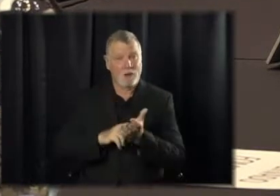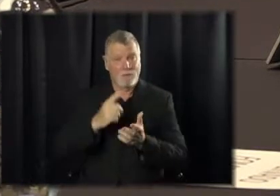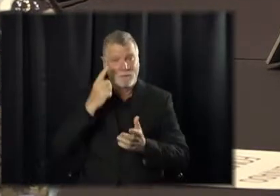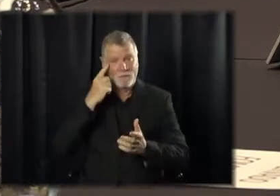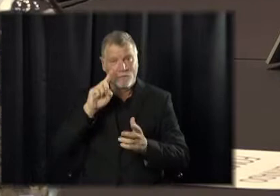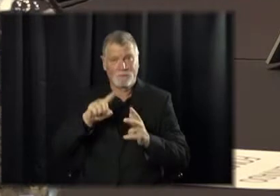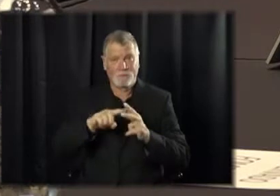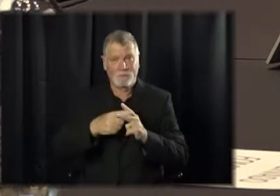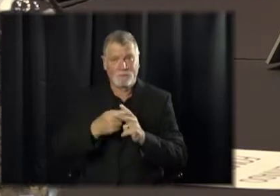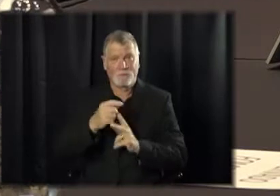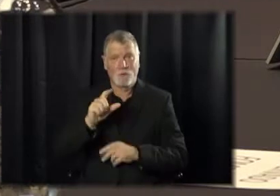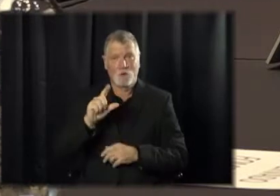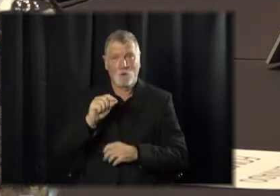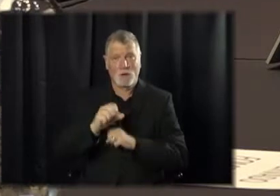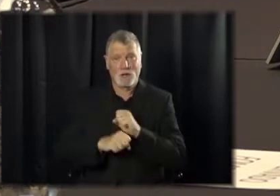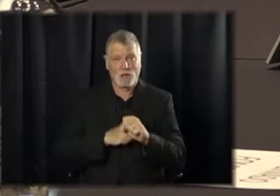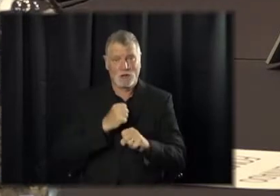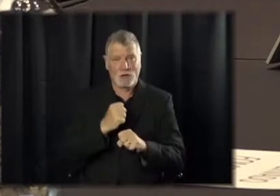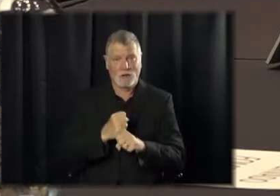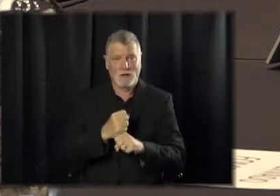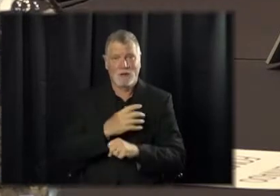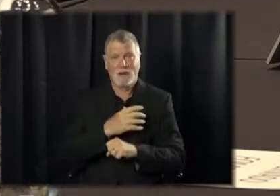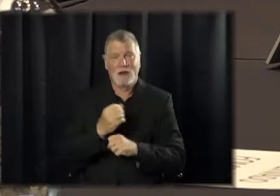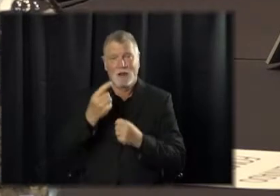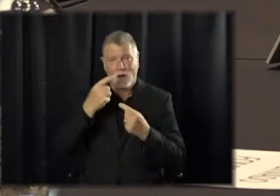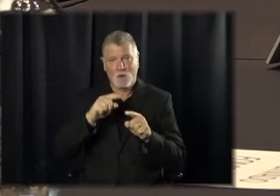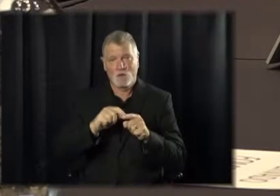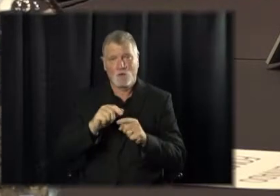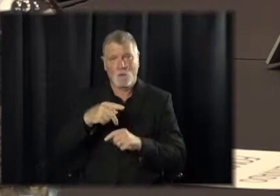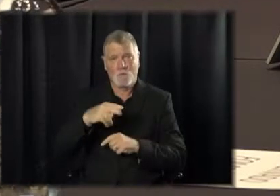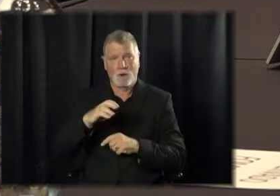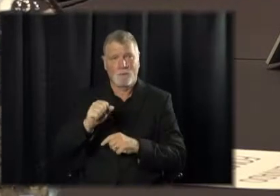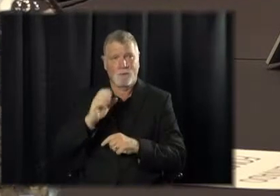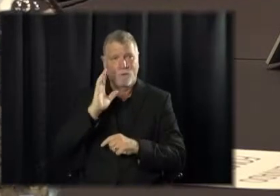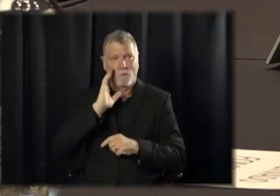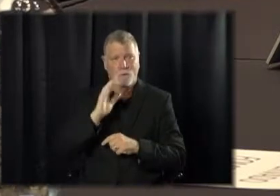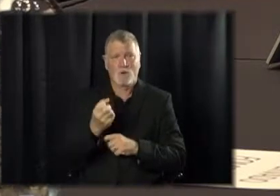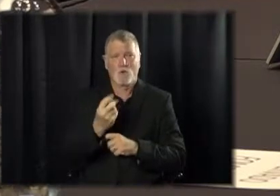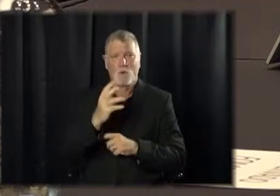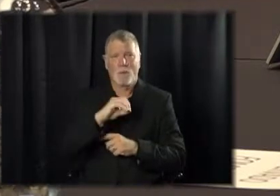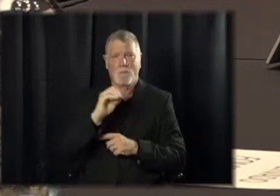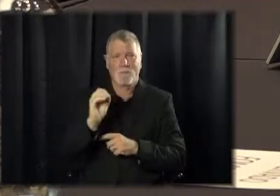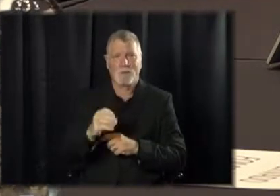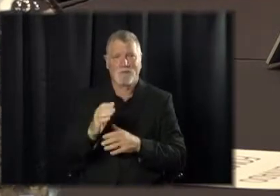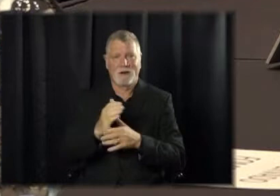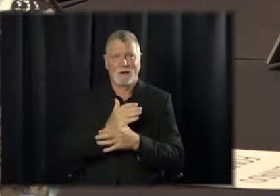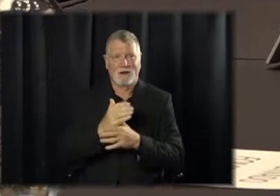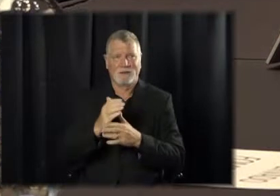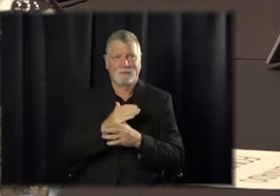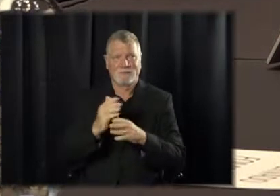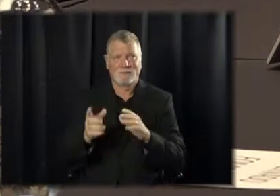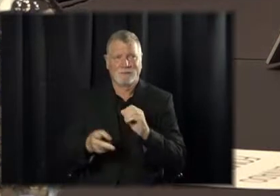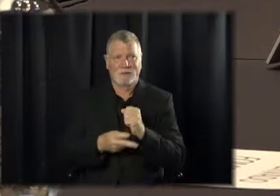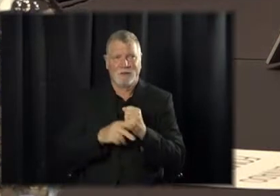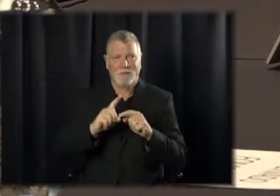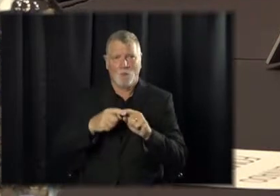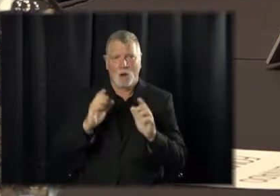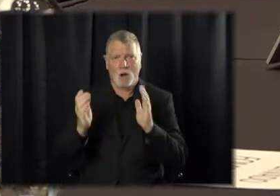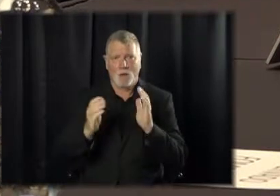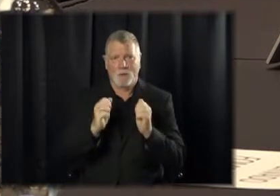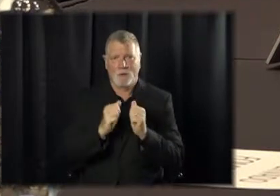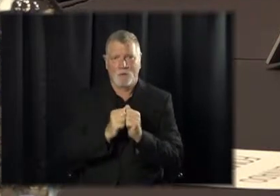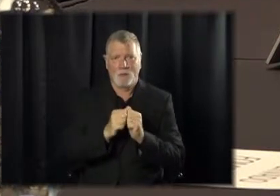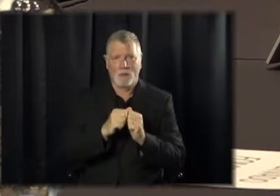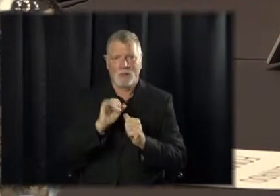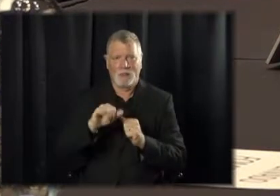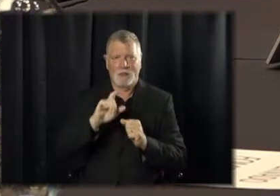for an initial term of 20 years and, according to Prepa, results in 12% average annual savings when compared to the